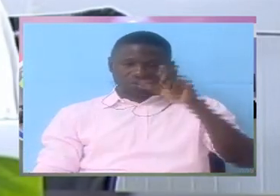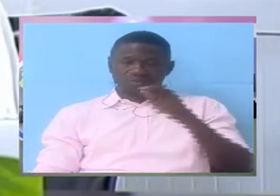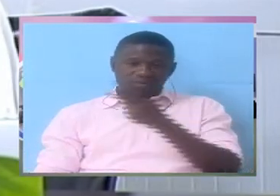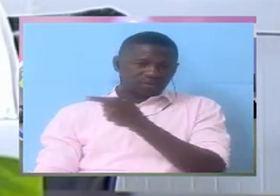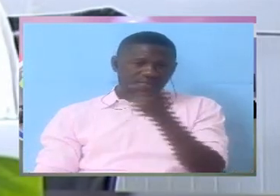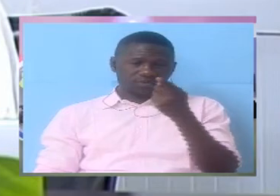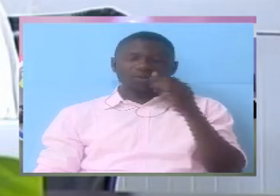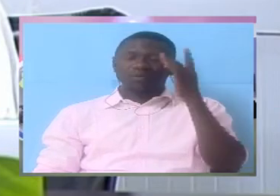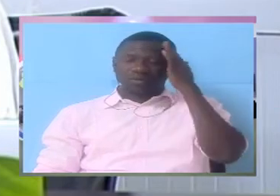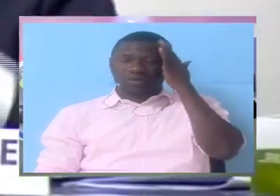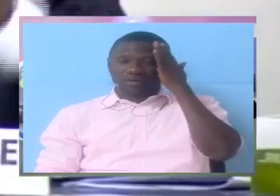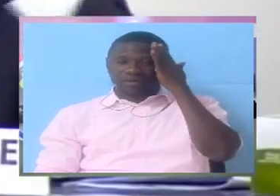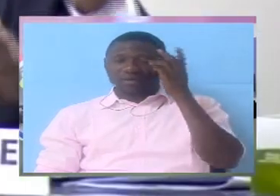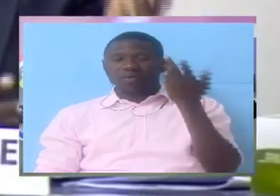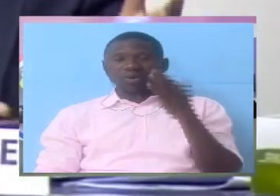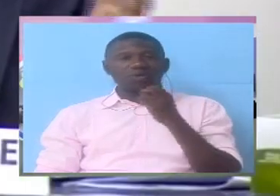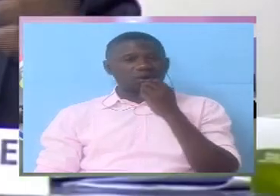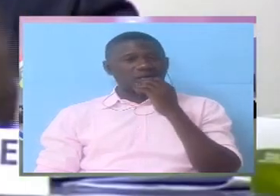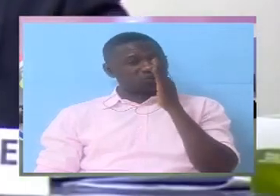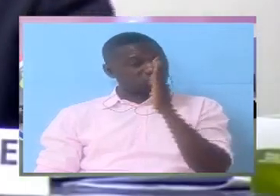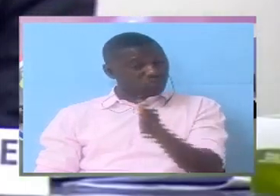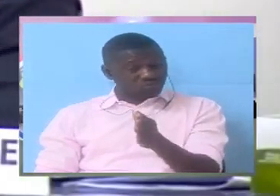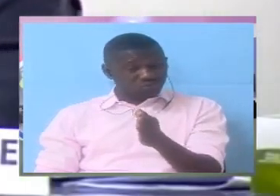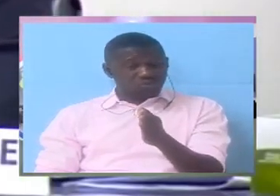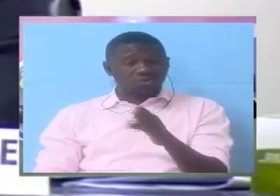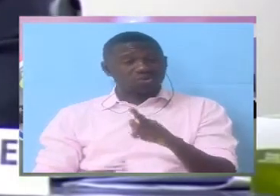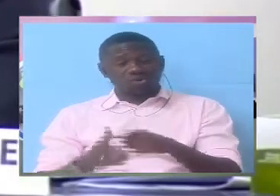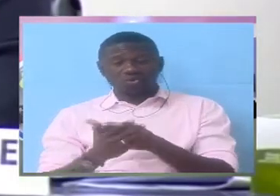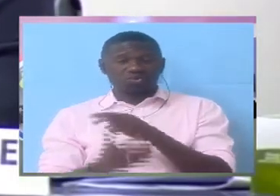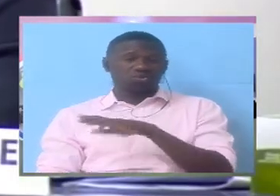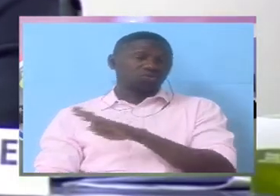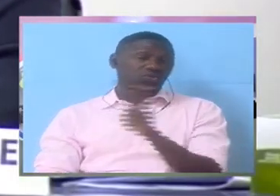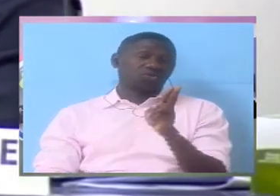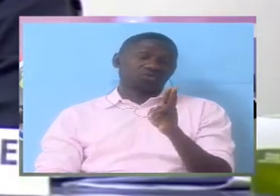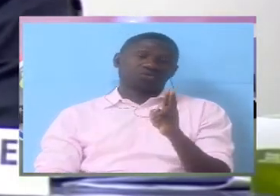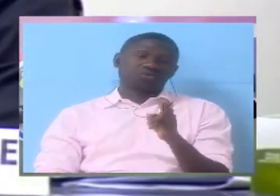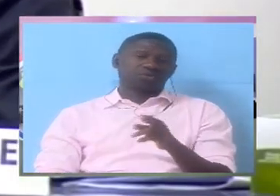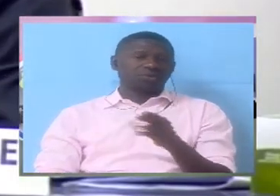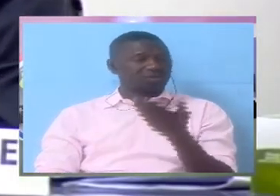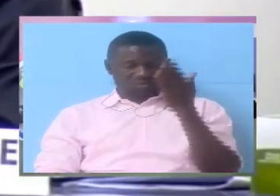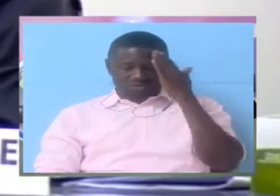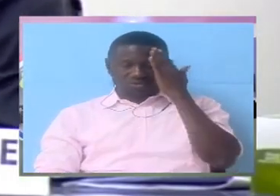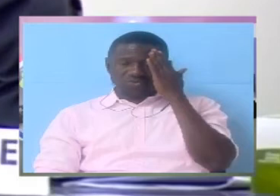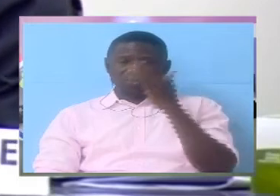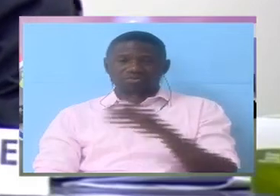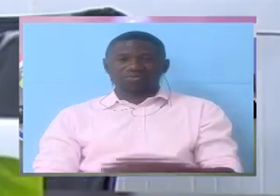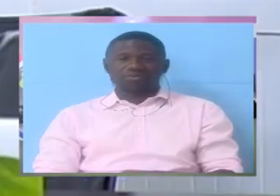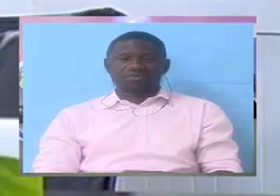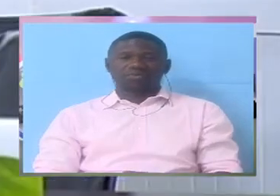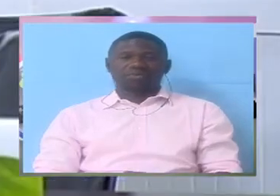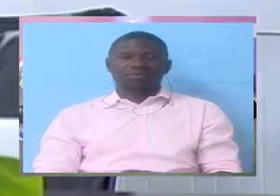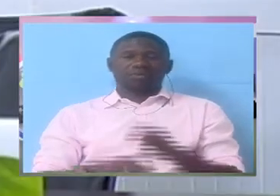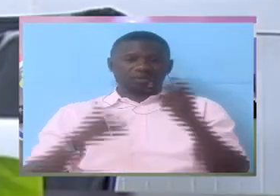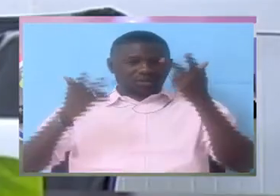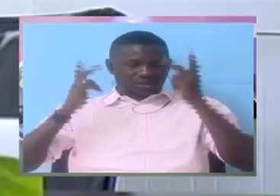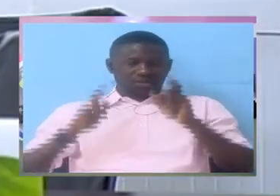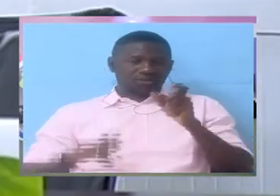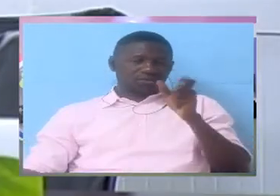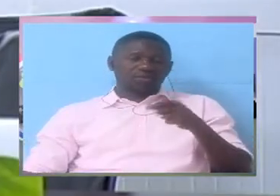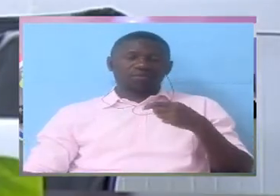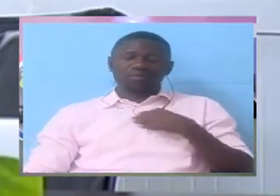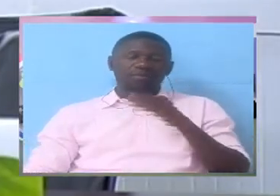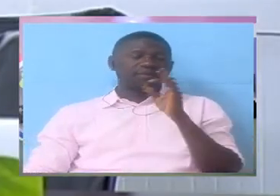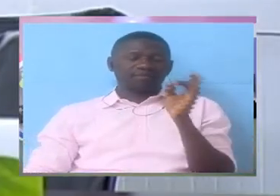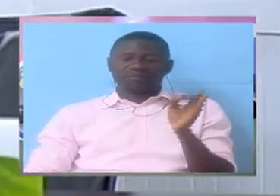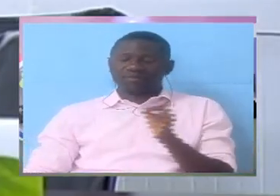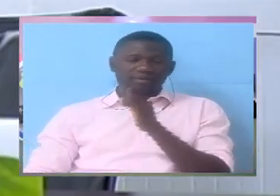have to determine whether you are truthful or whether you are not commissioner ba korosel ya sabanjika I am very truthful ebe mutonya moldi bam